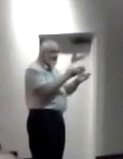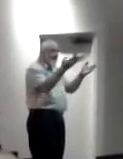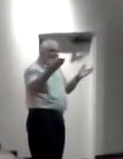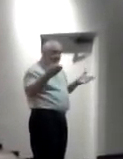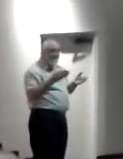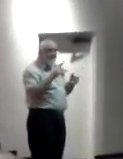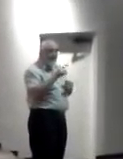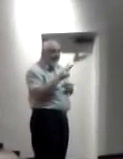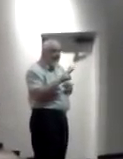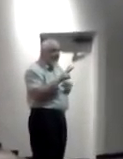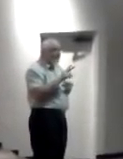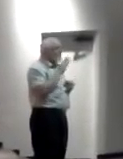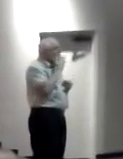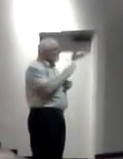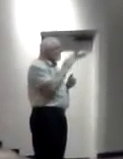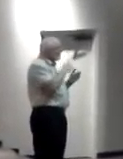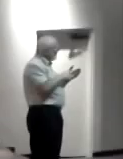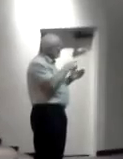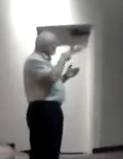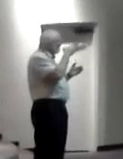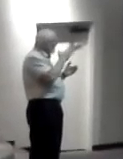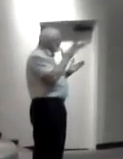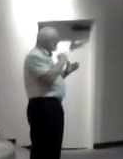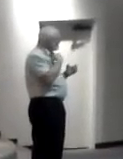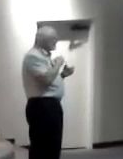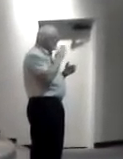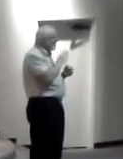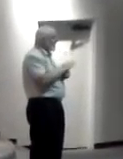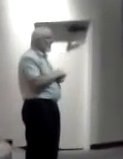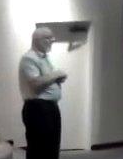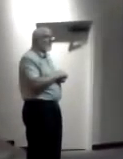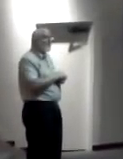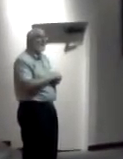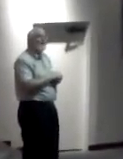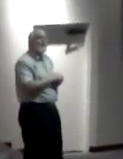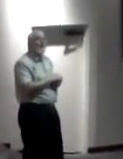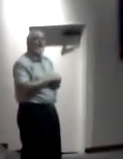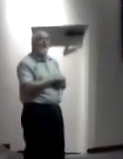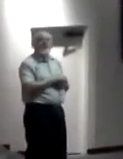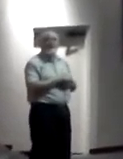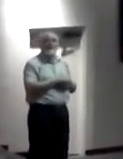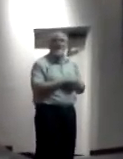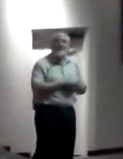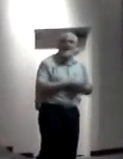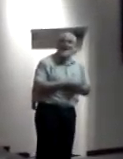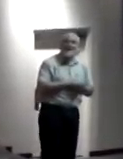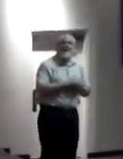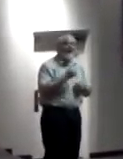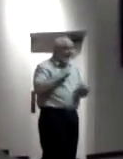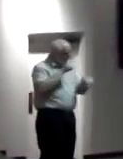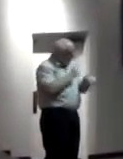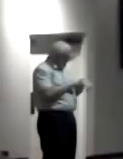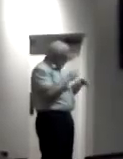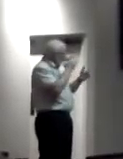be. So, I don't know what time it is. Let me look real quick. It is time to